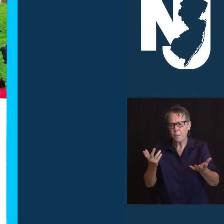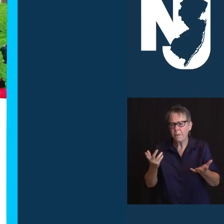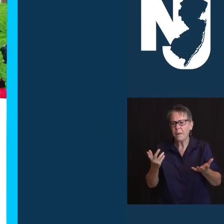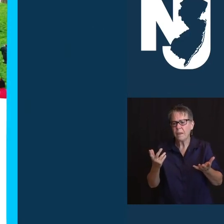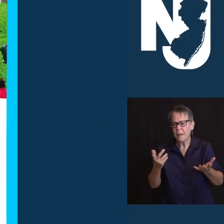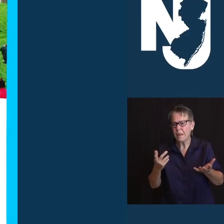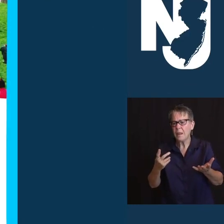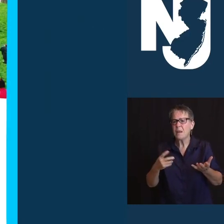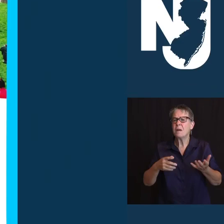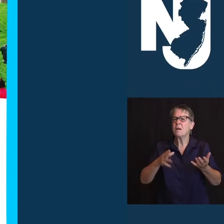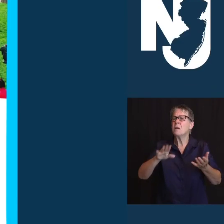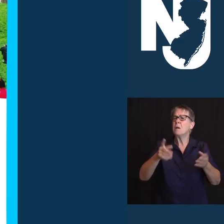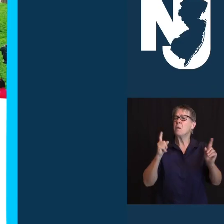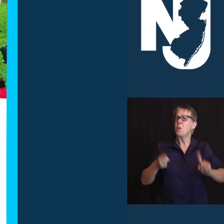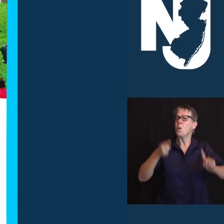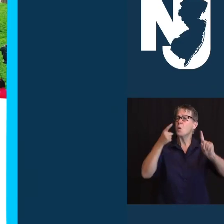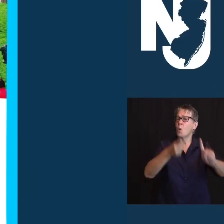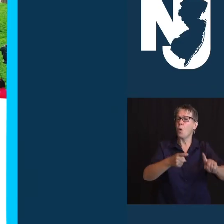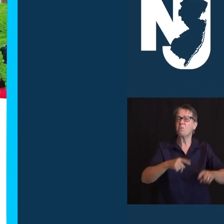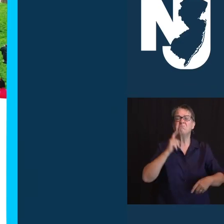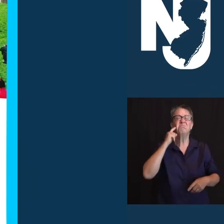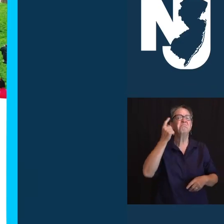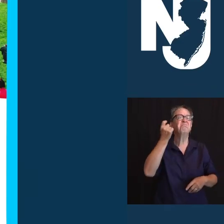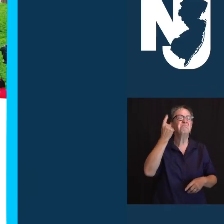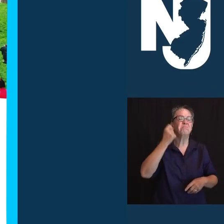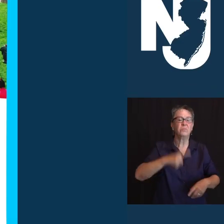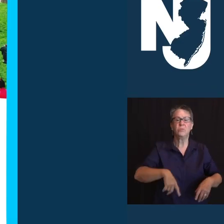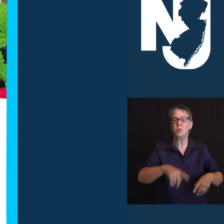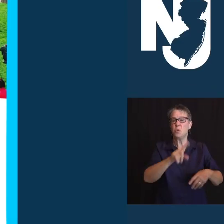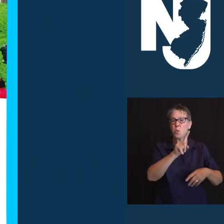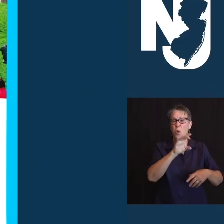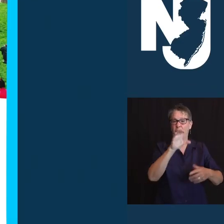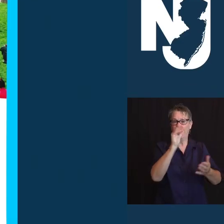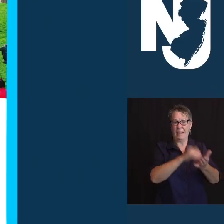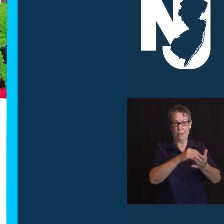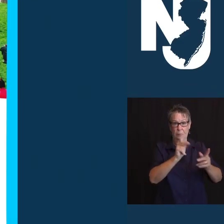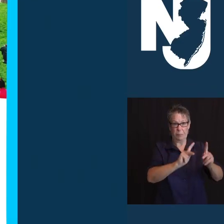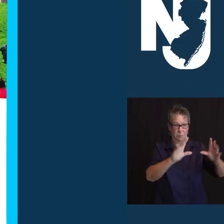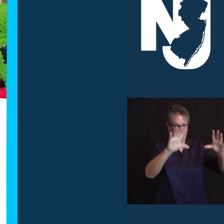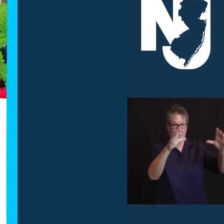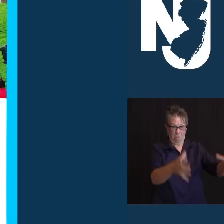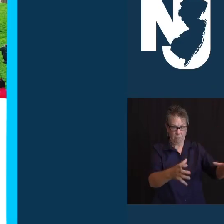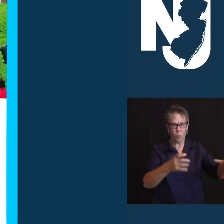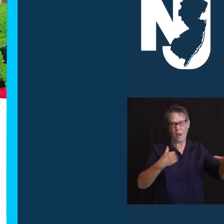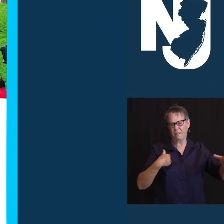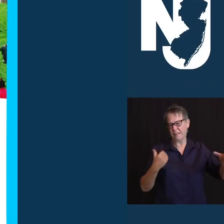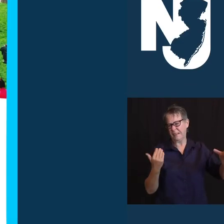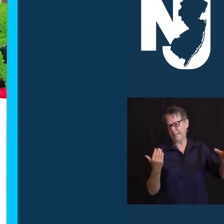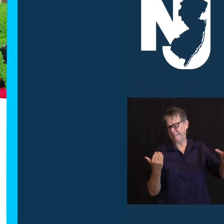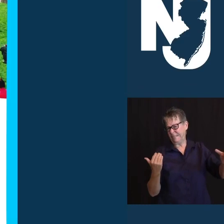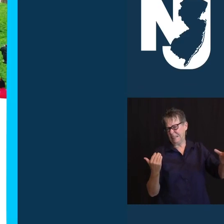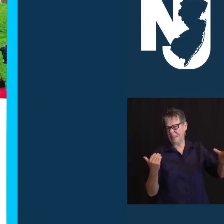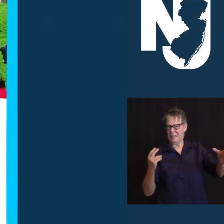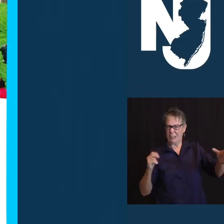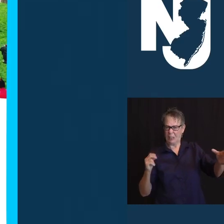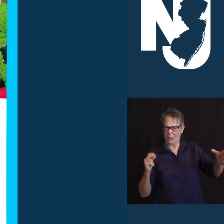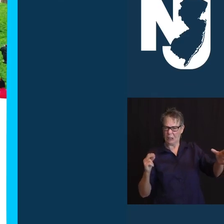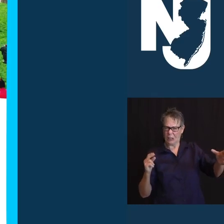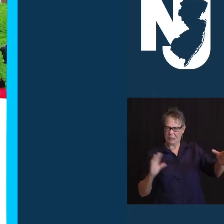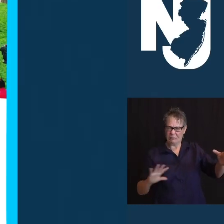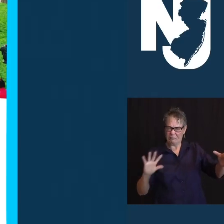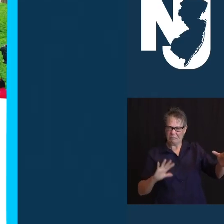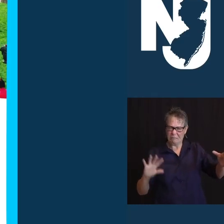now is 18.1 per 100,000 population, with only 2 counties reporting slightly